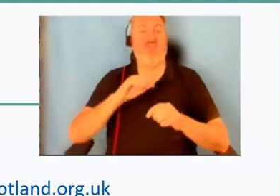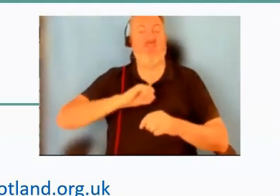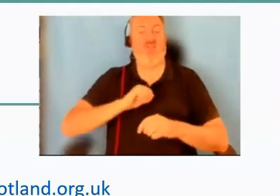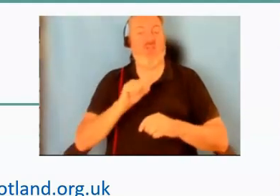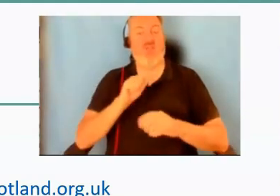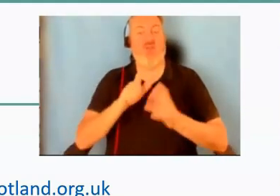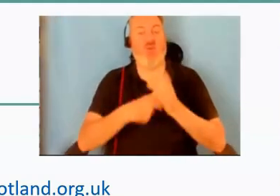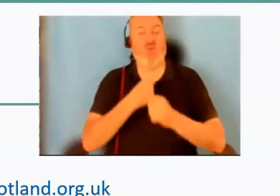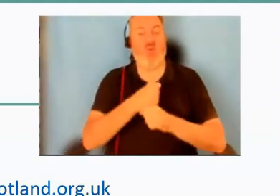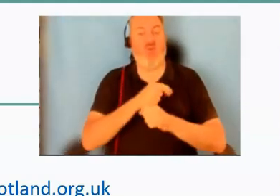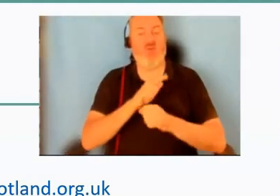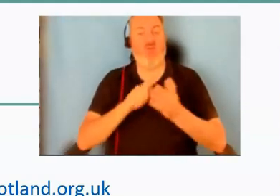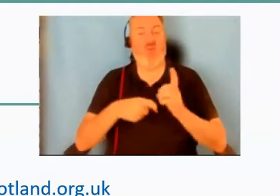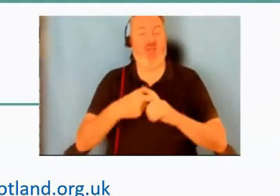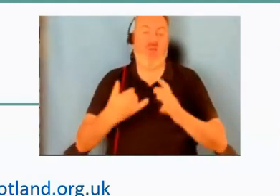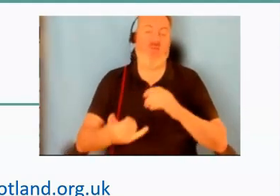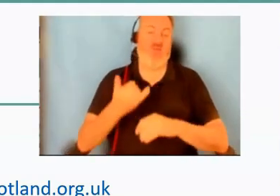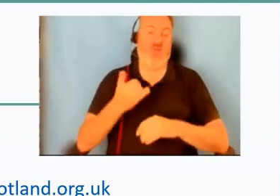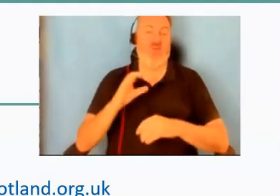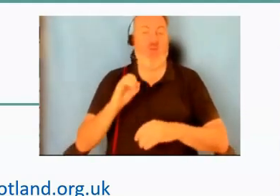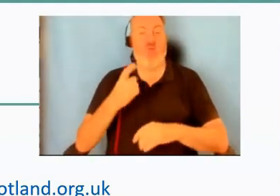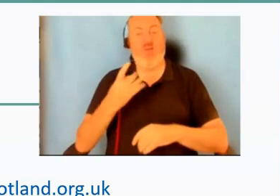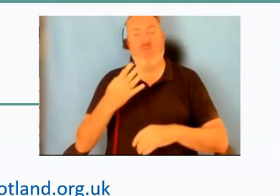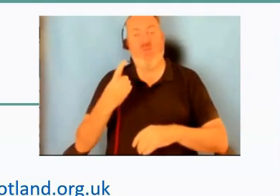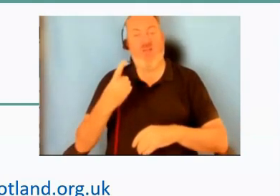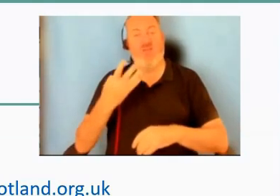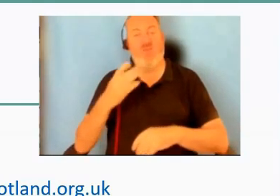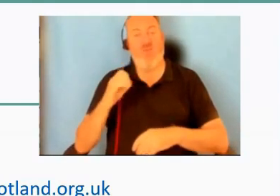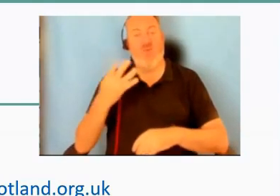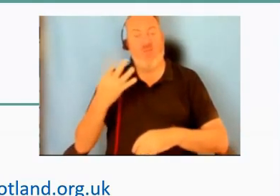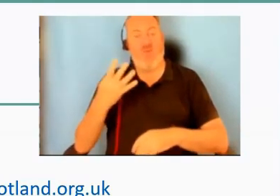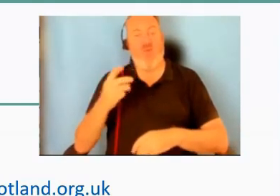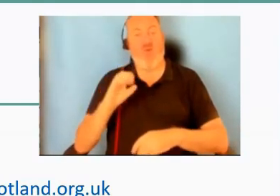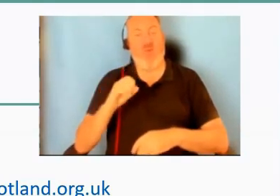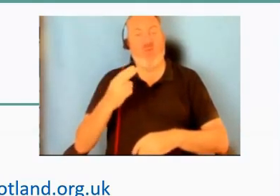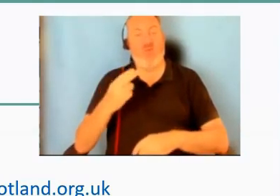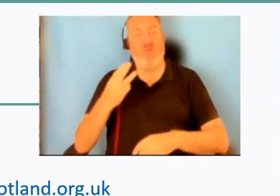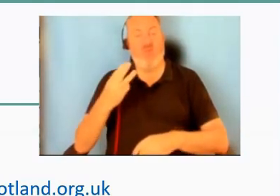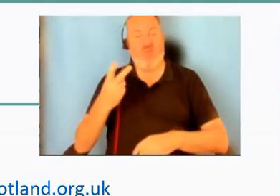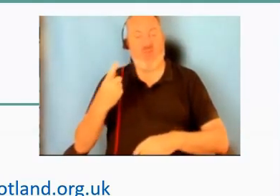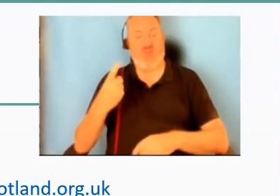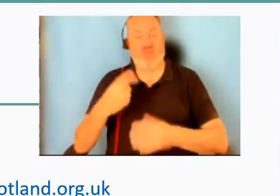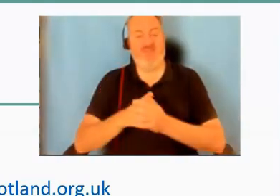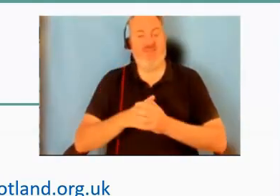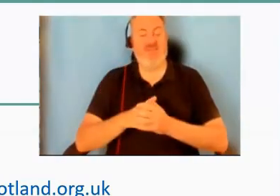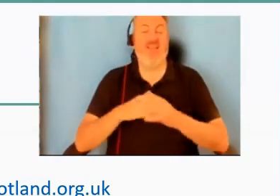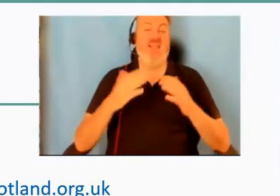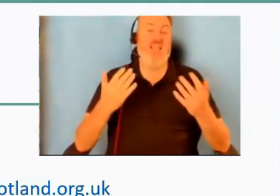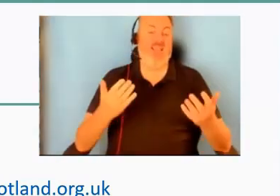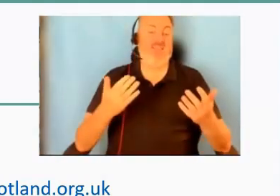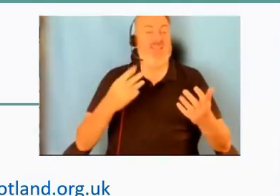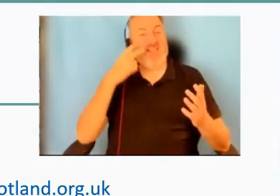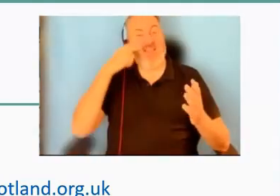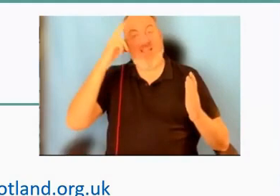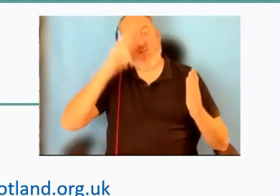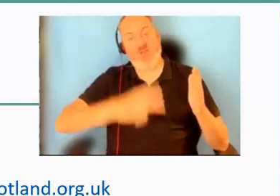dhcscot@alliance-scotland.org.uk or give us a call on 0141 404 0231. And as I said before, please